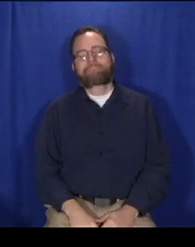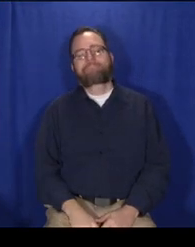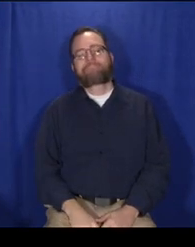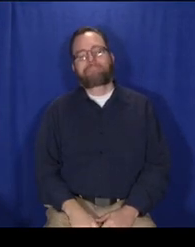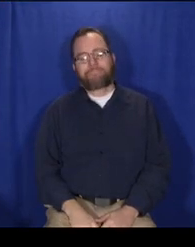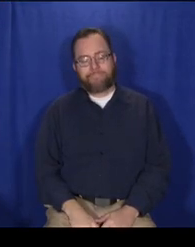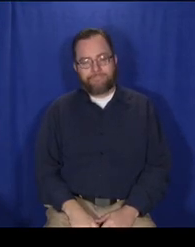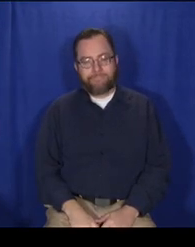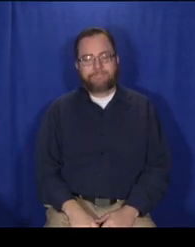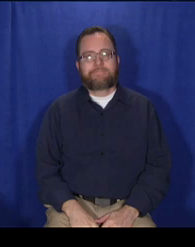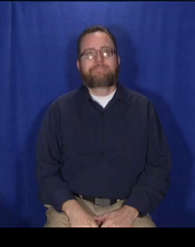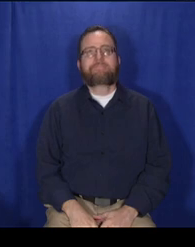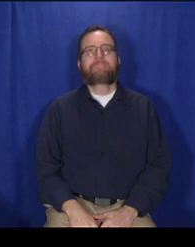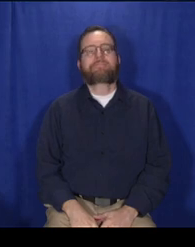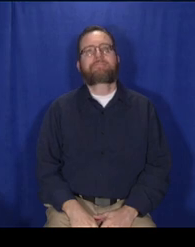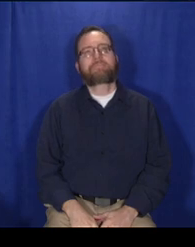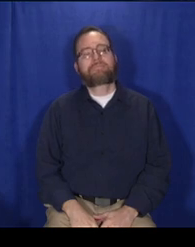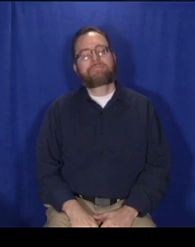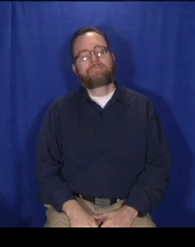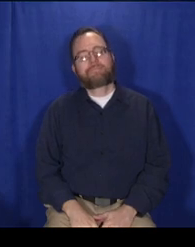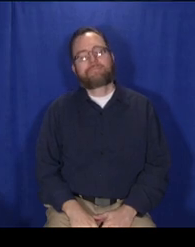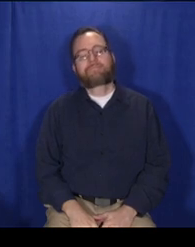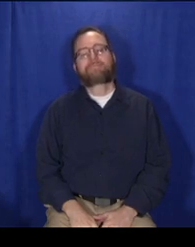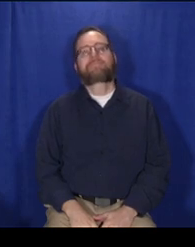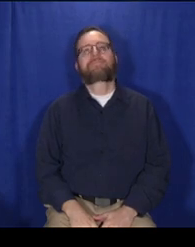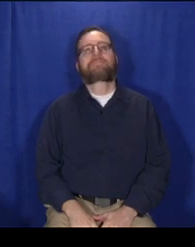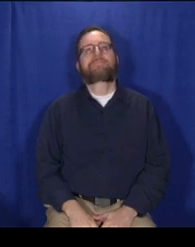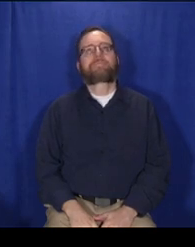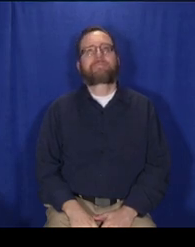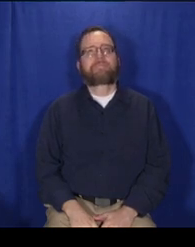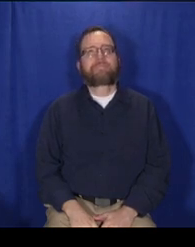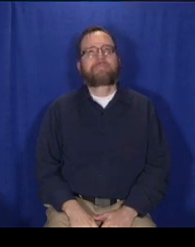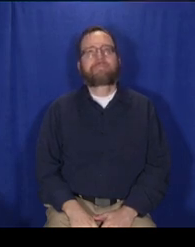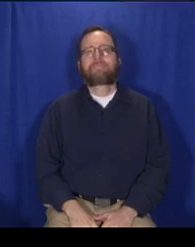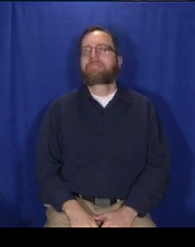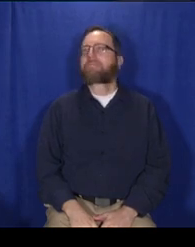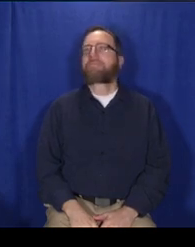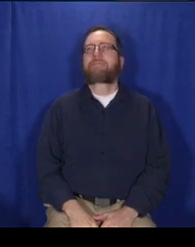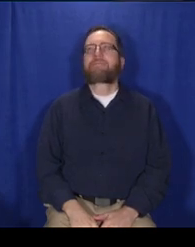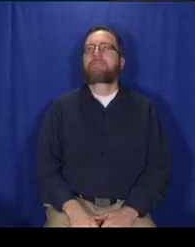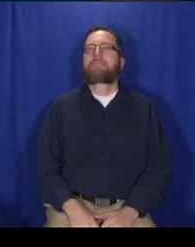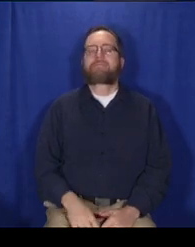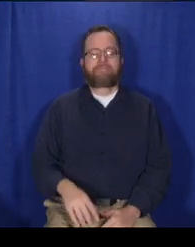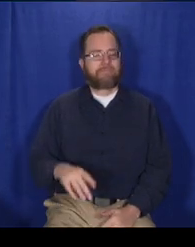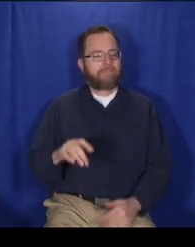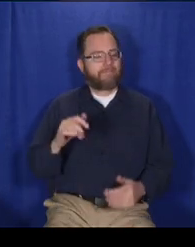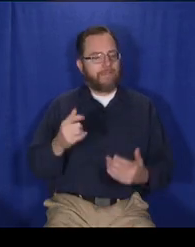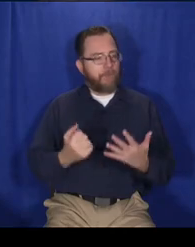There is no greater.